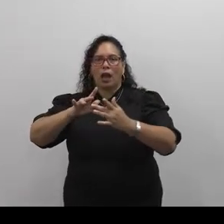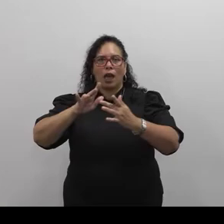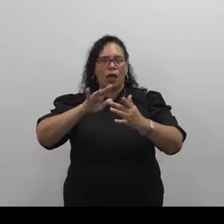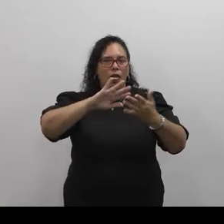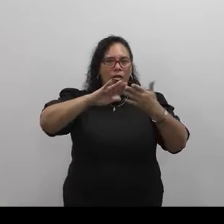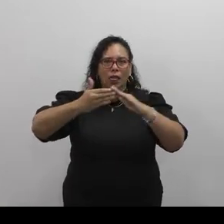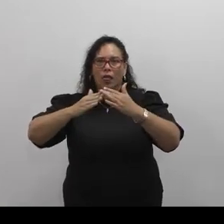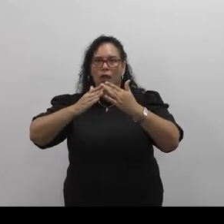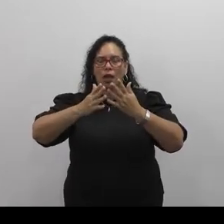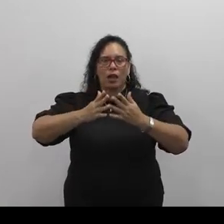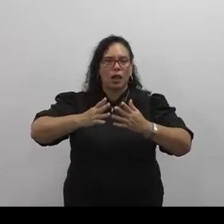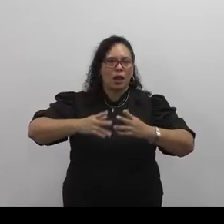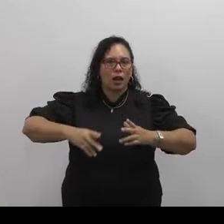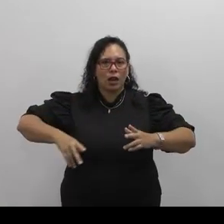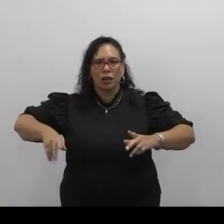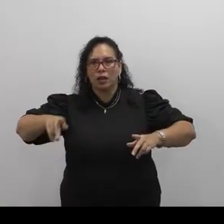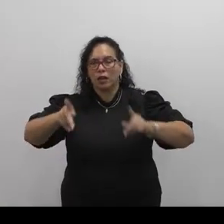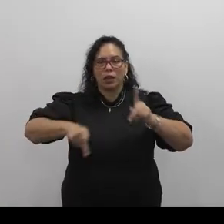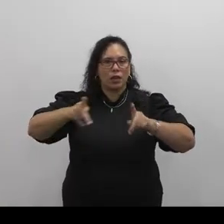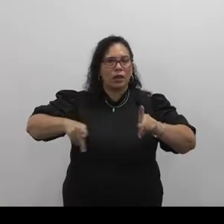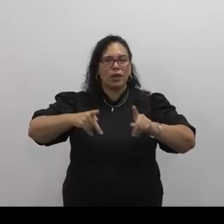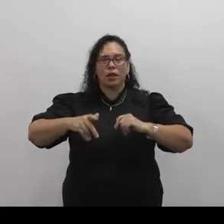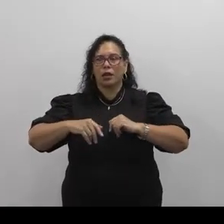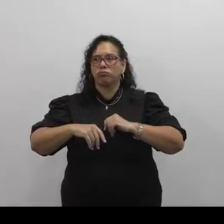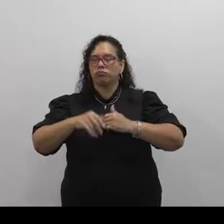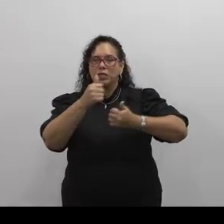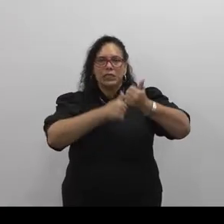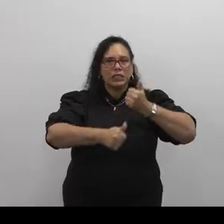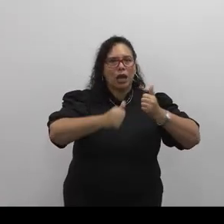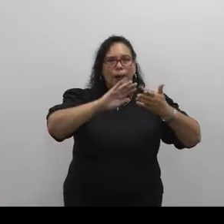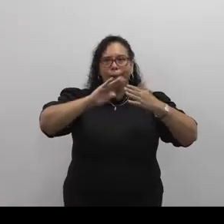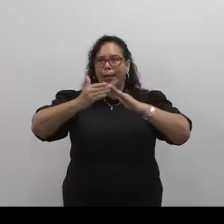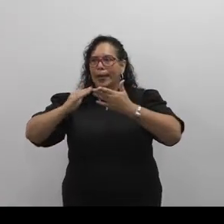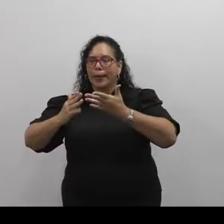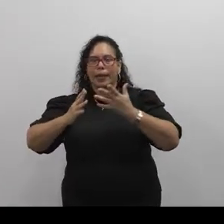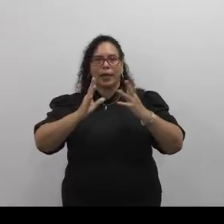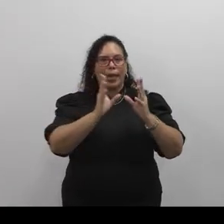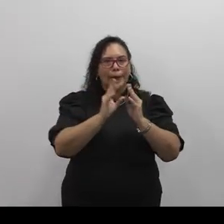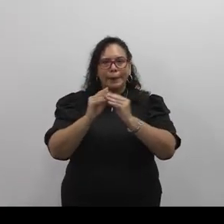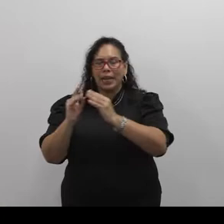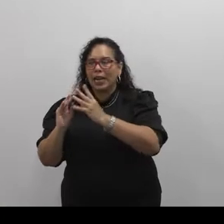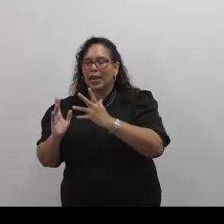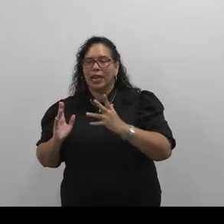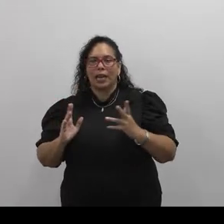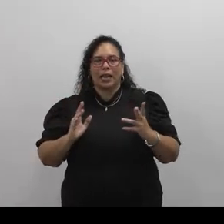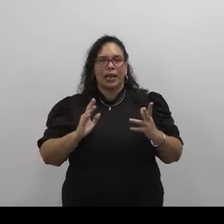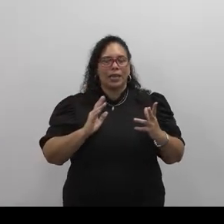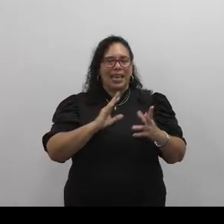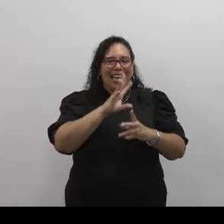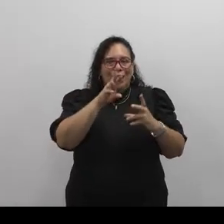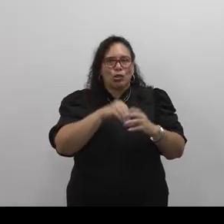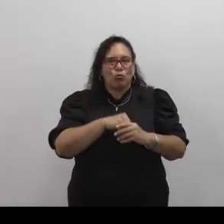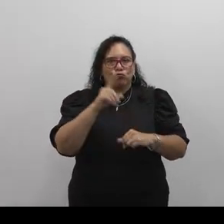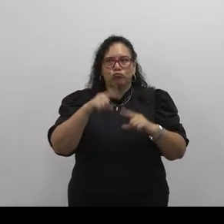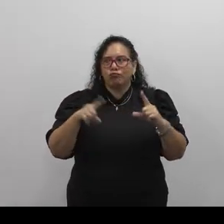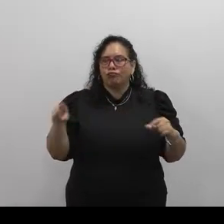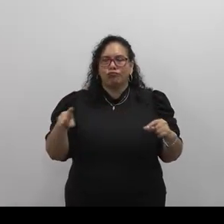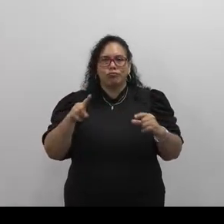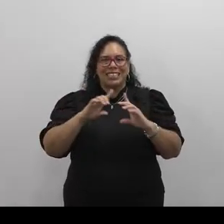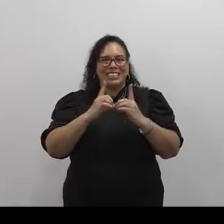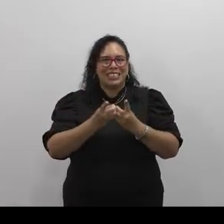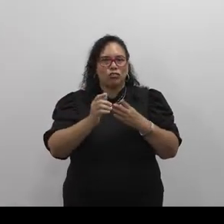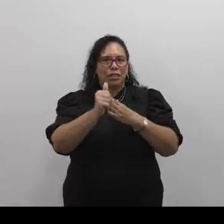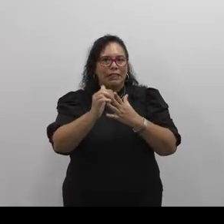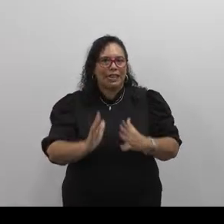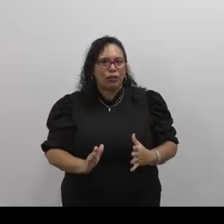had a district planning committee, which included a lot of different district leaders within the district, but they all came